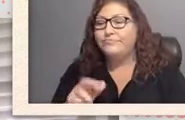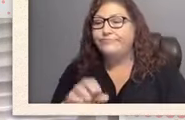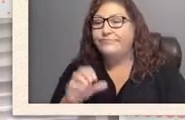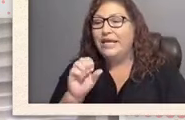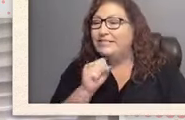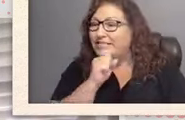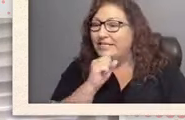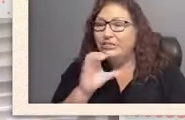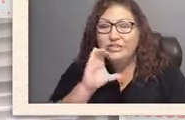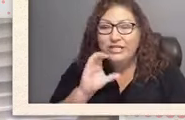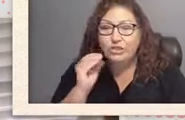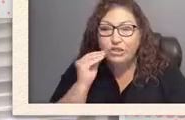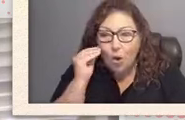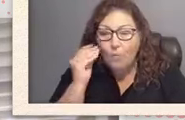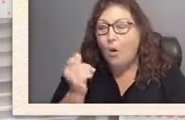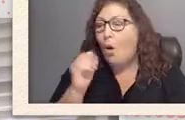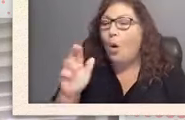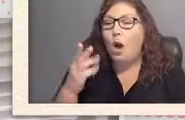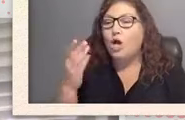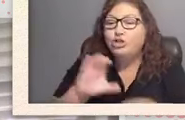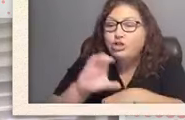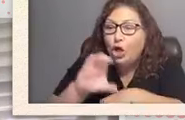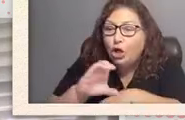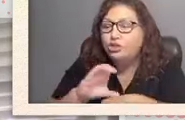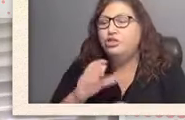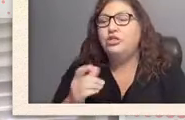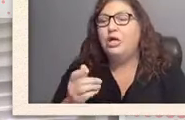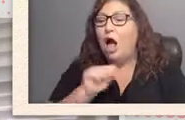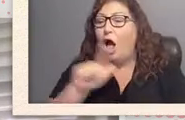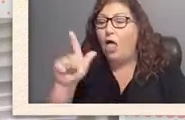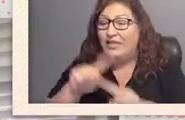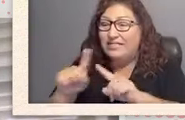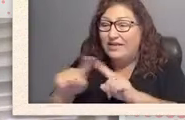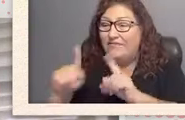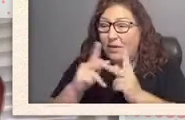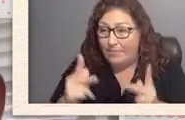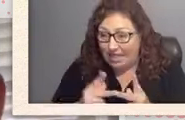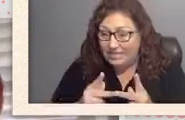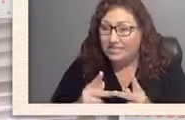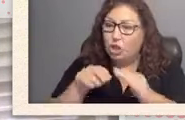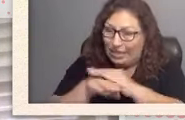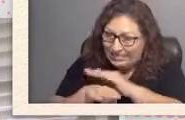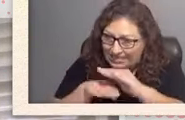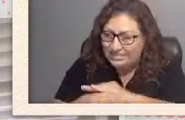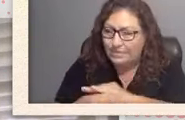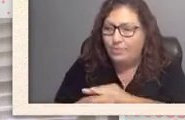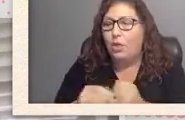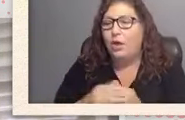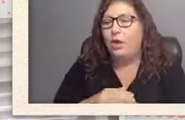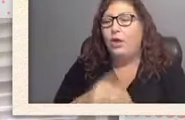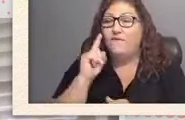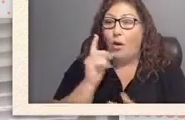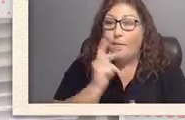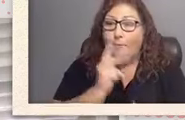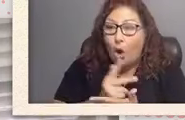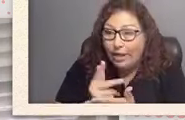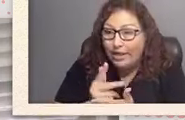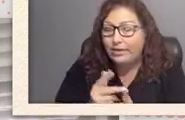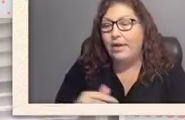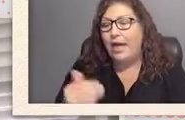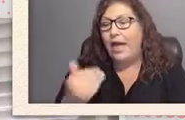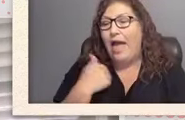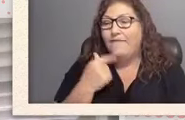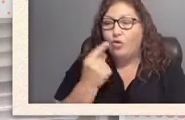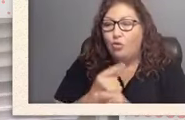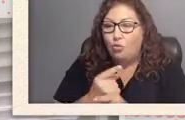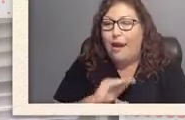church down the street, all of the different polling sites in the state are accessible in terms of parking, so having the right amount